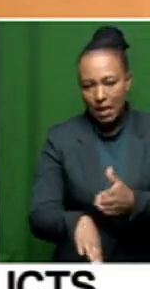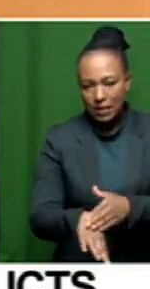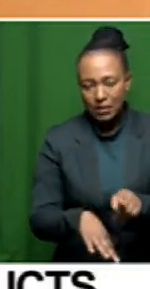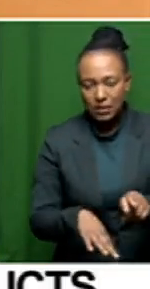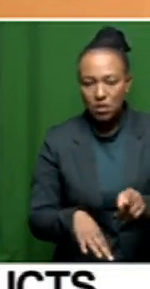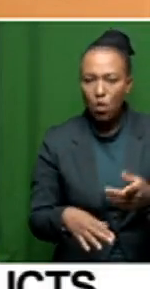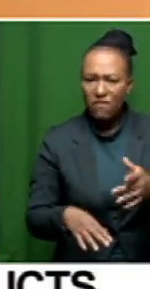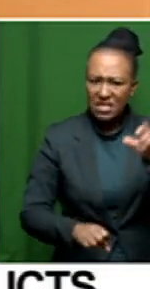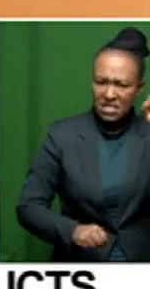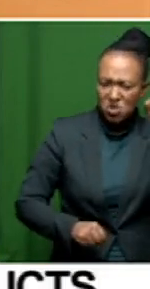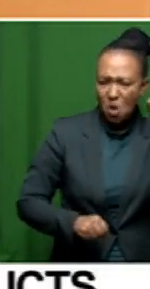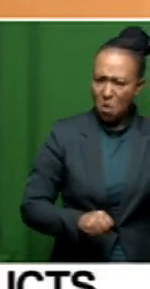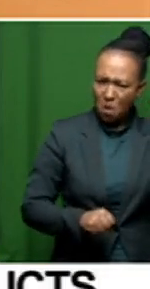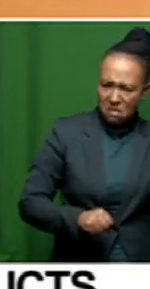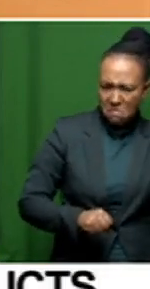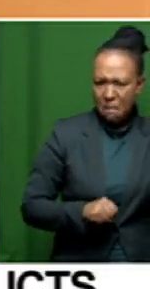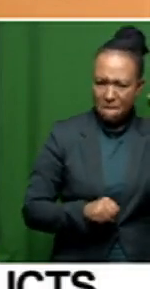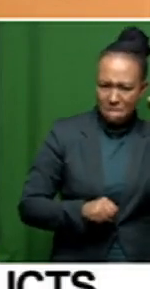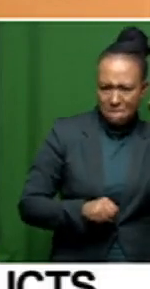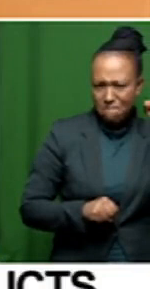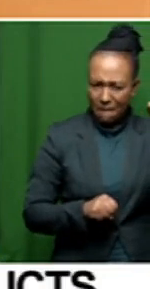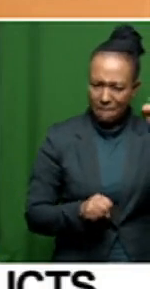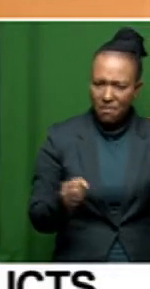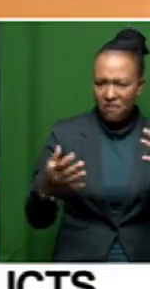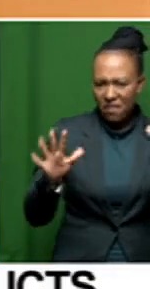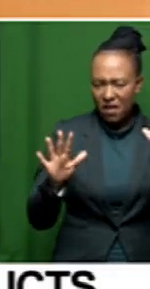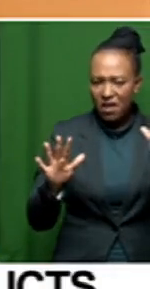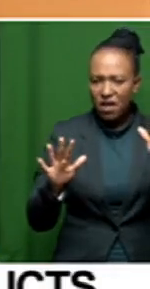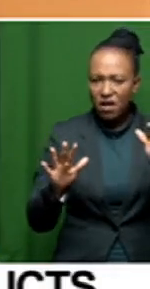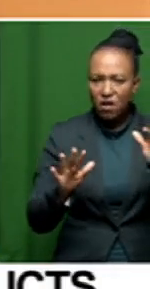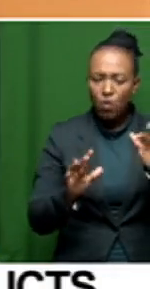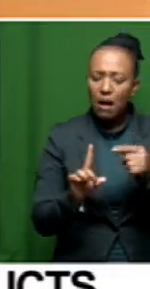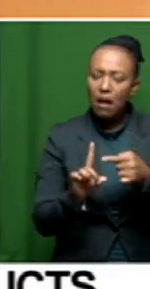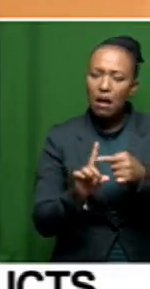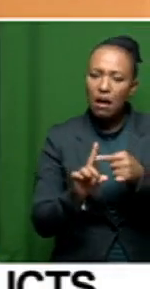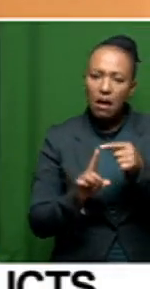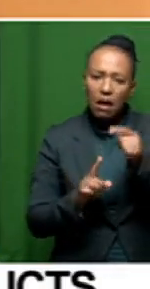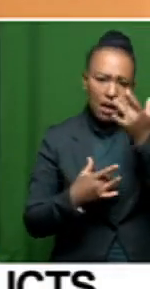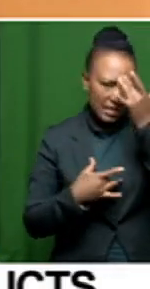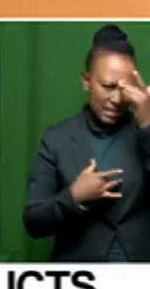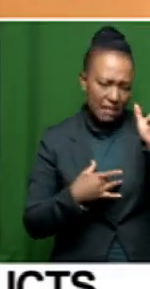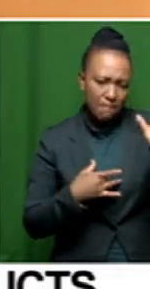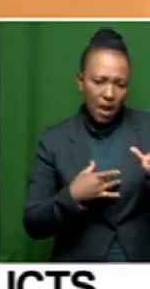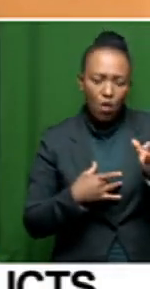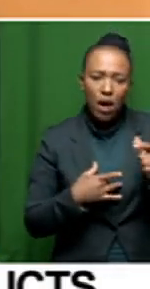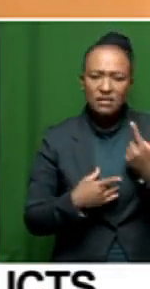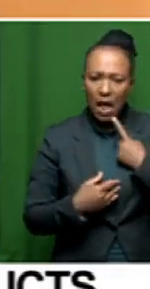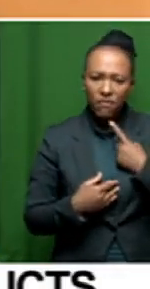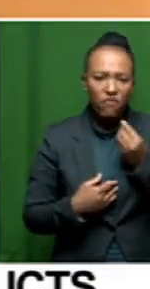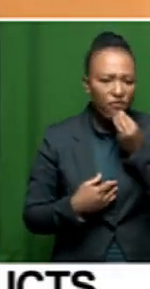that toy that you saw, that the patient are buying food with their